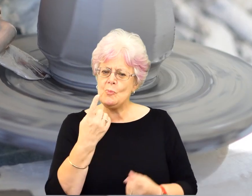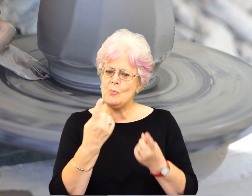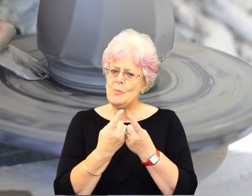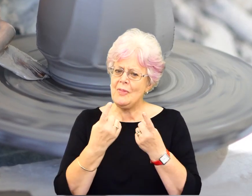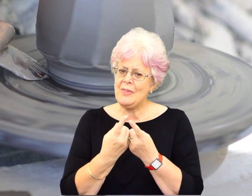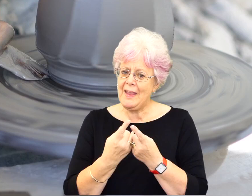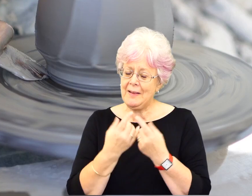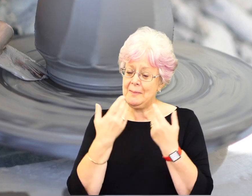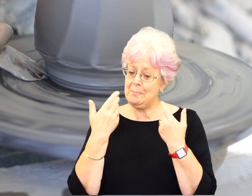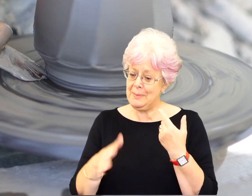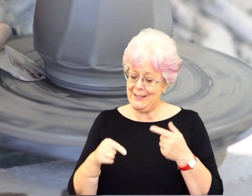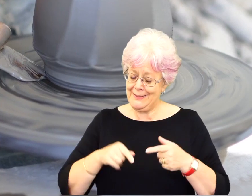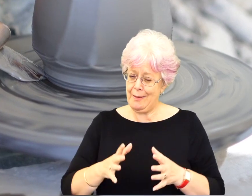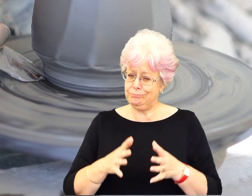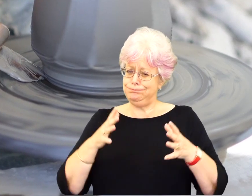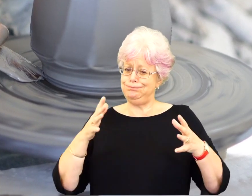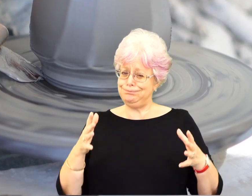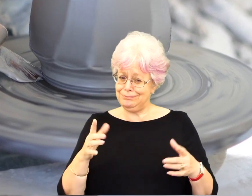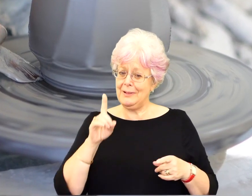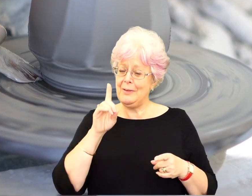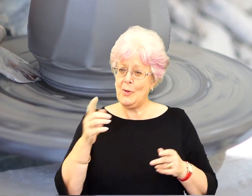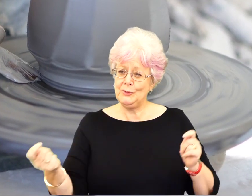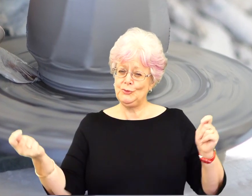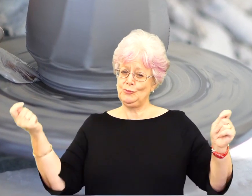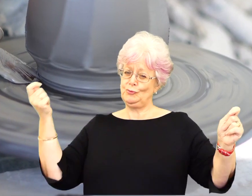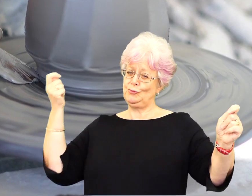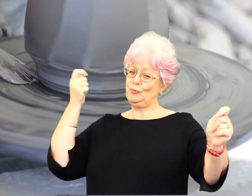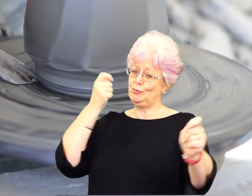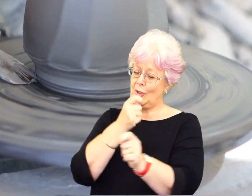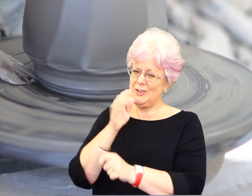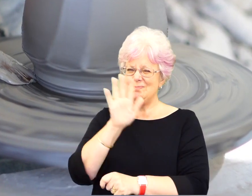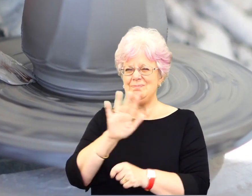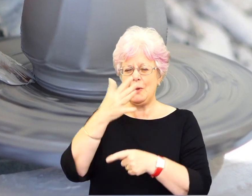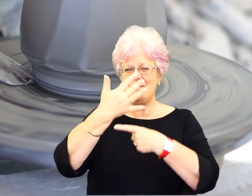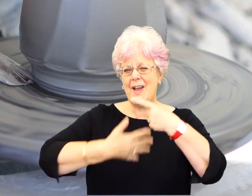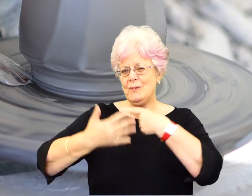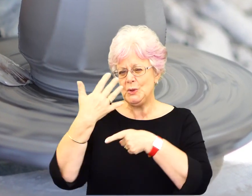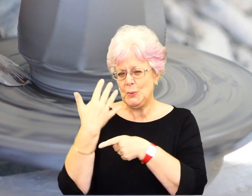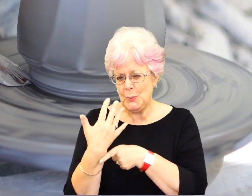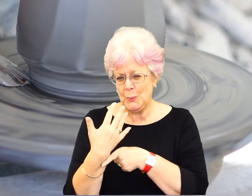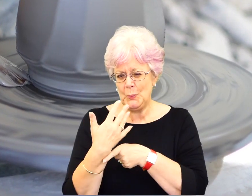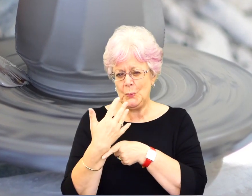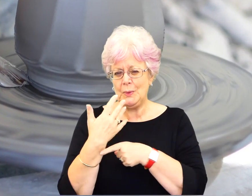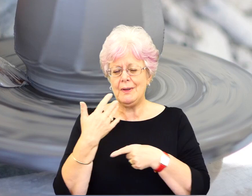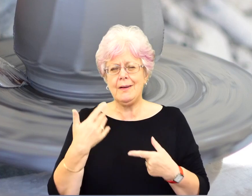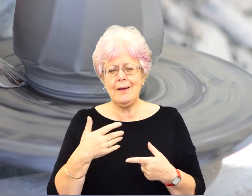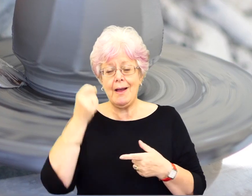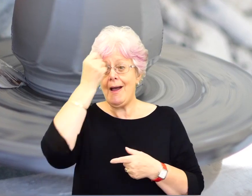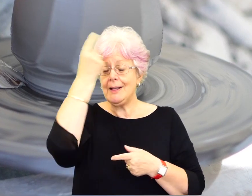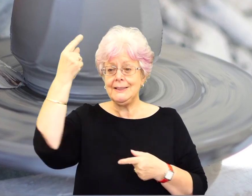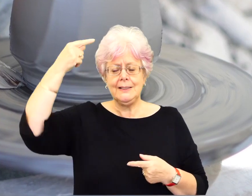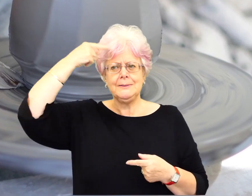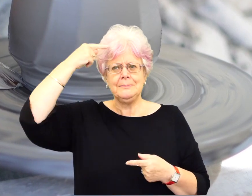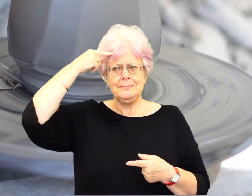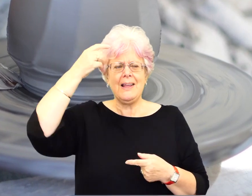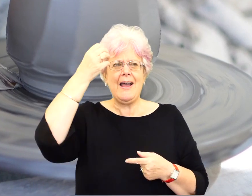what we've done to the studio, that was a big change about 5 years ago, I think. I think maybe I have ideas in my mind for